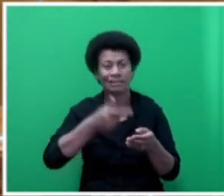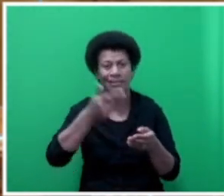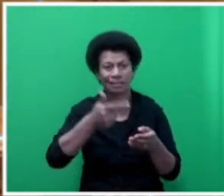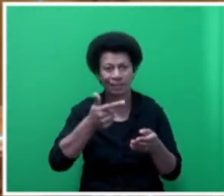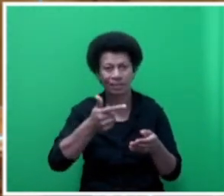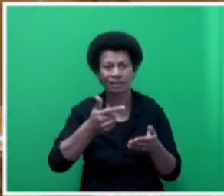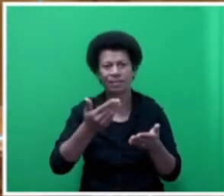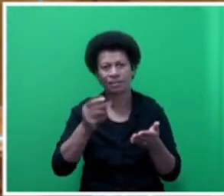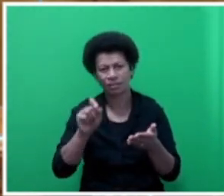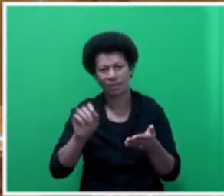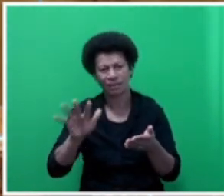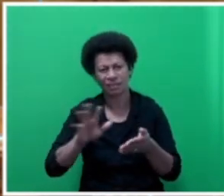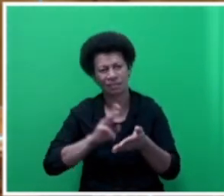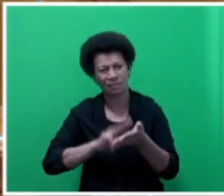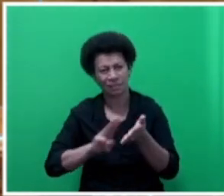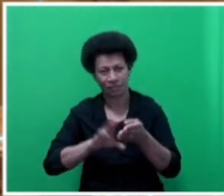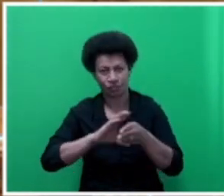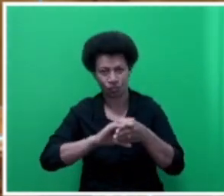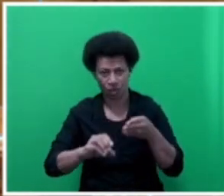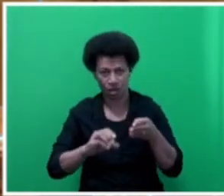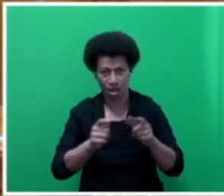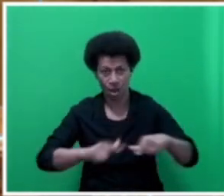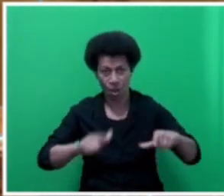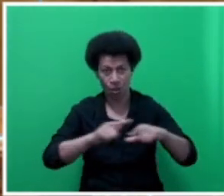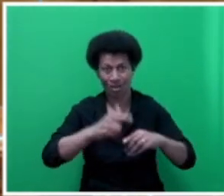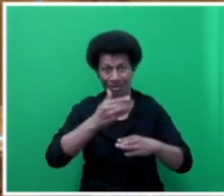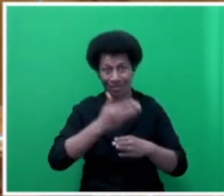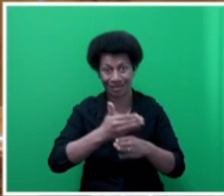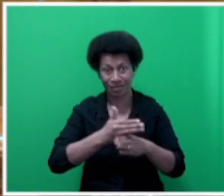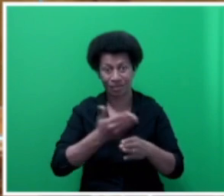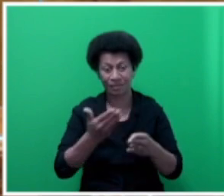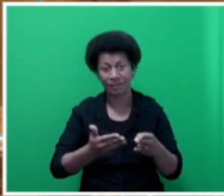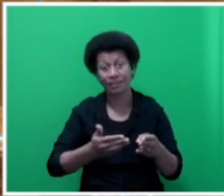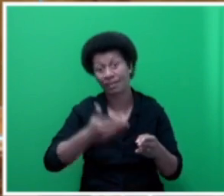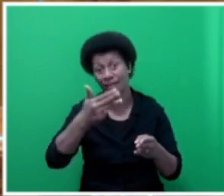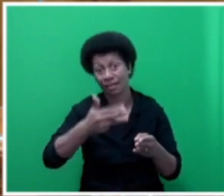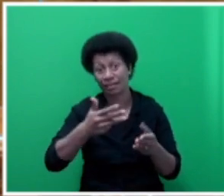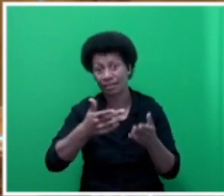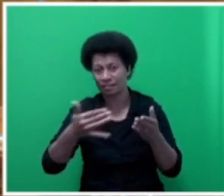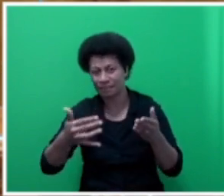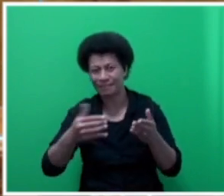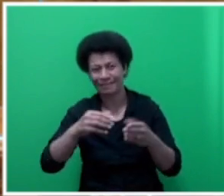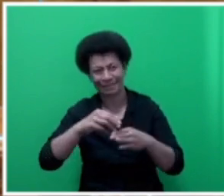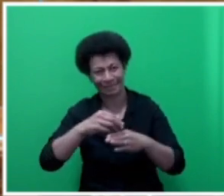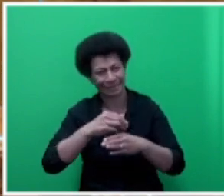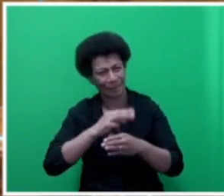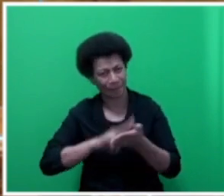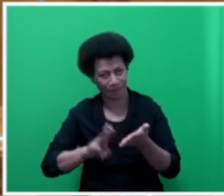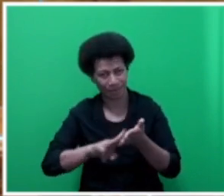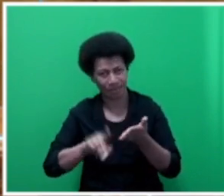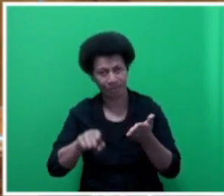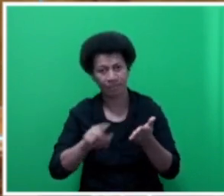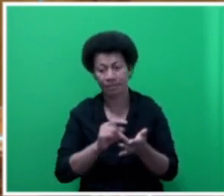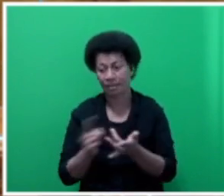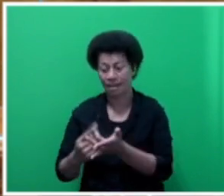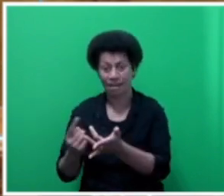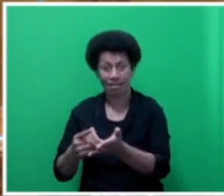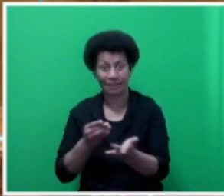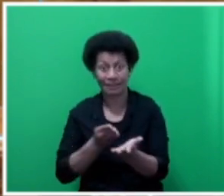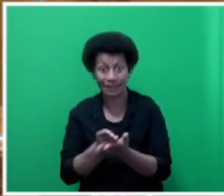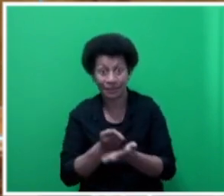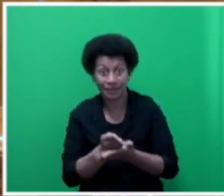$17.55 million. Local government, $13.18 million. And miscellaneous services,